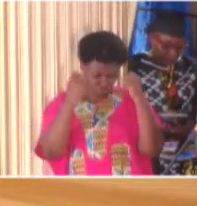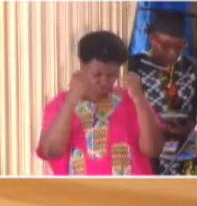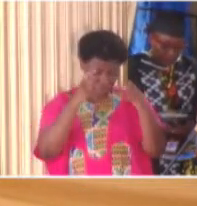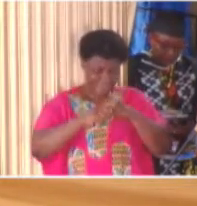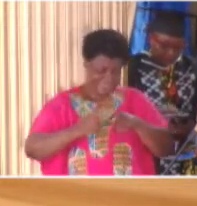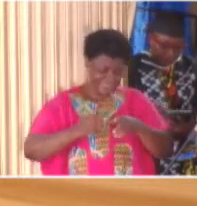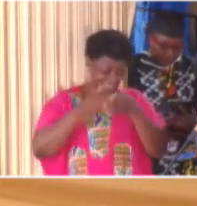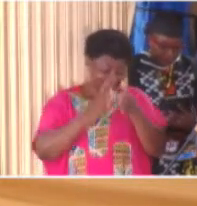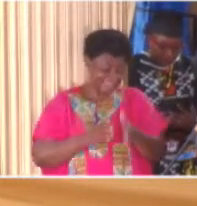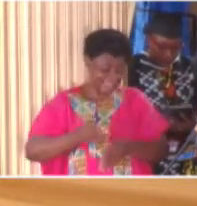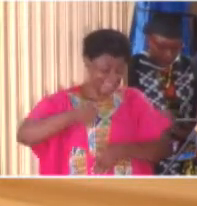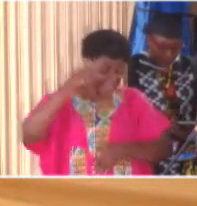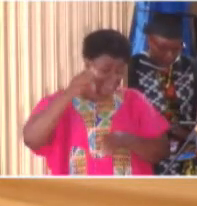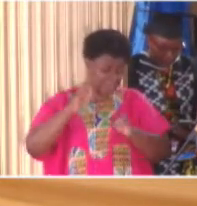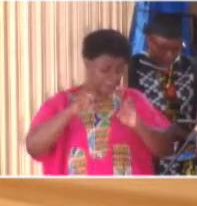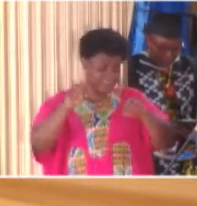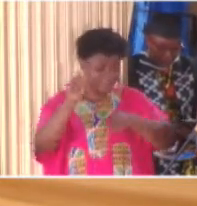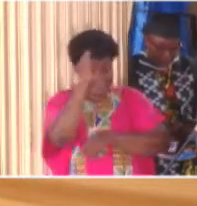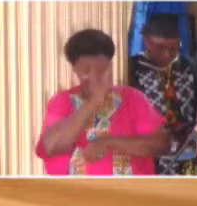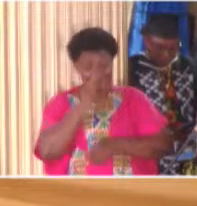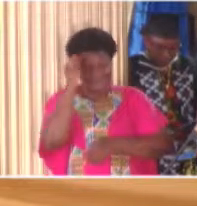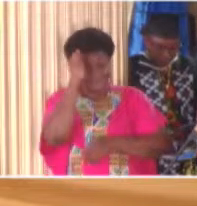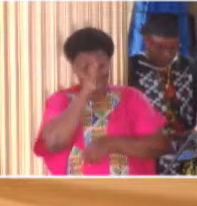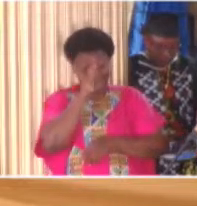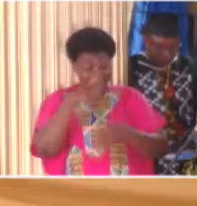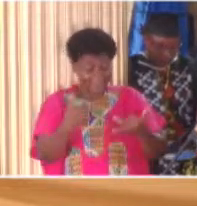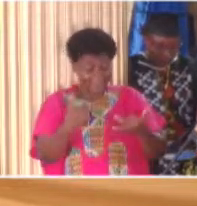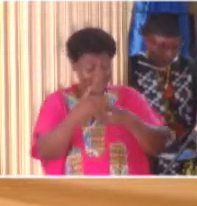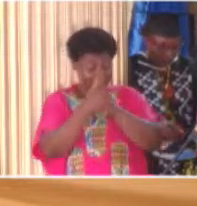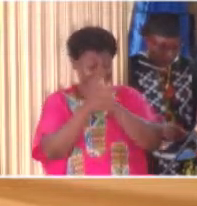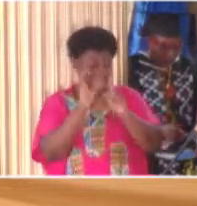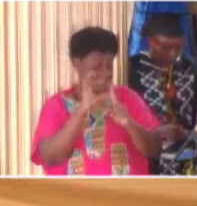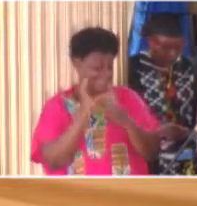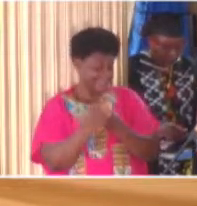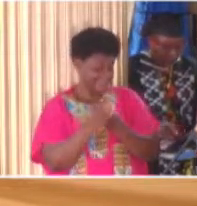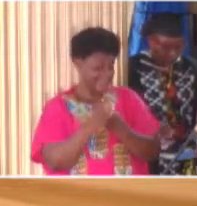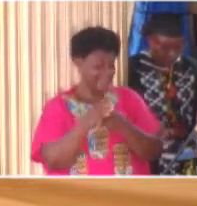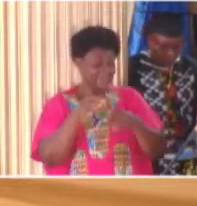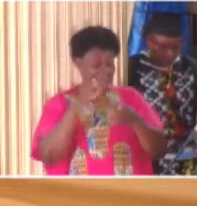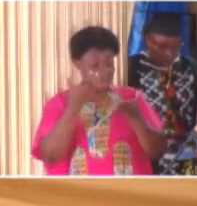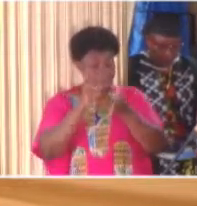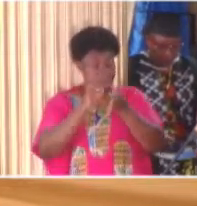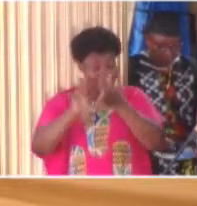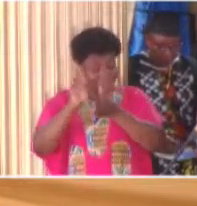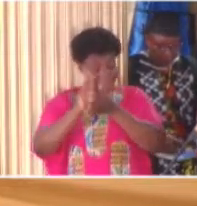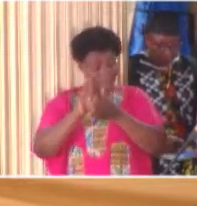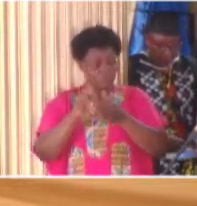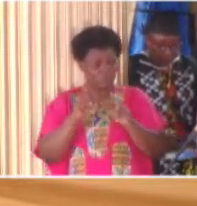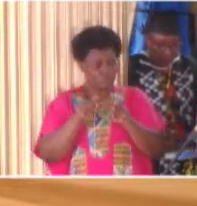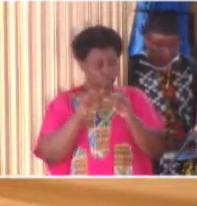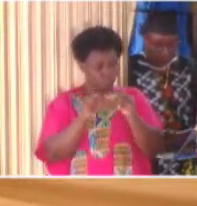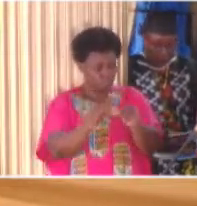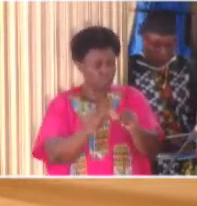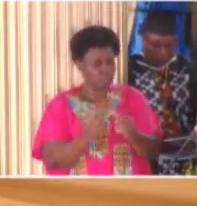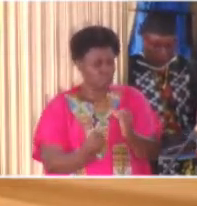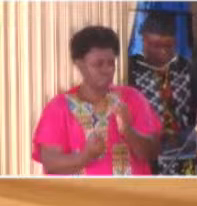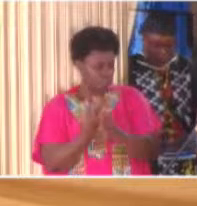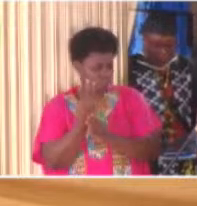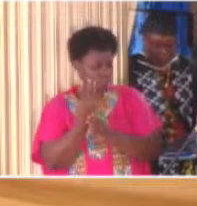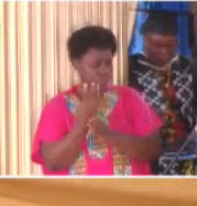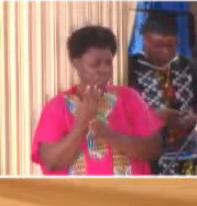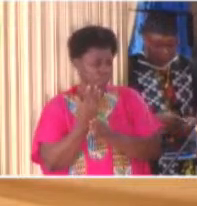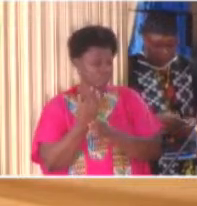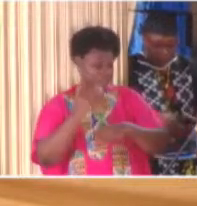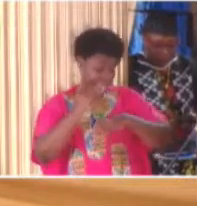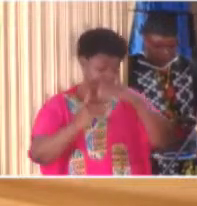in Africa. The state of the university. The University of Ghana continues to thrive, building on